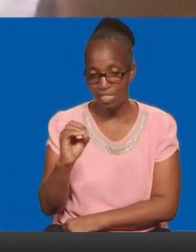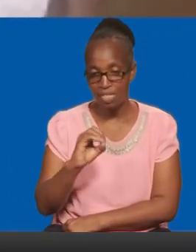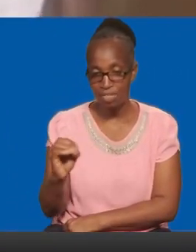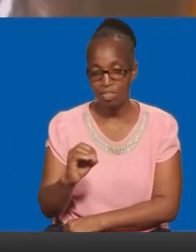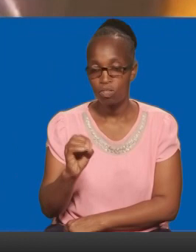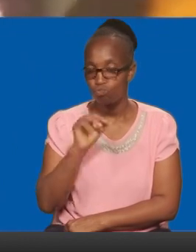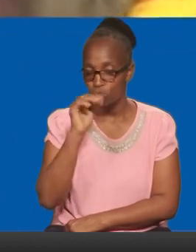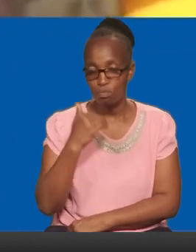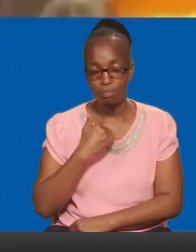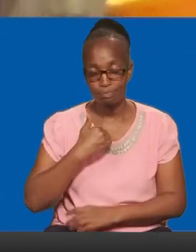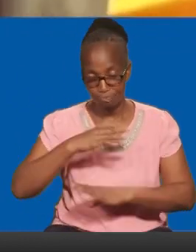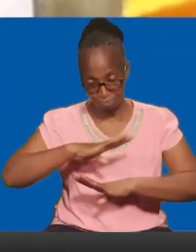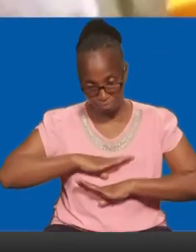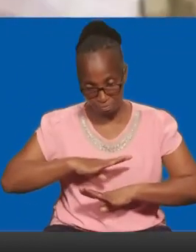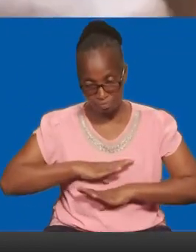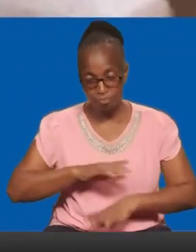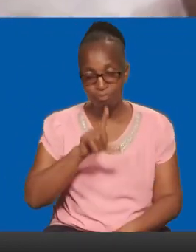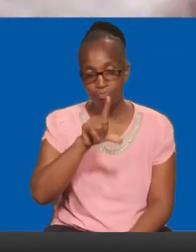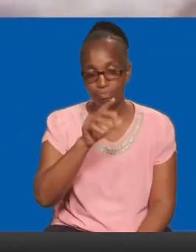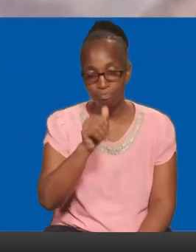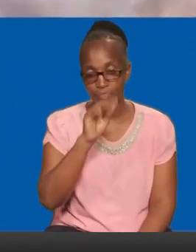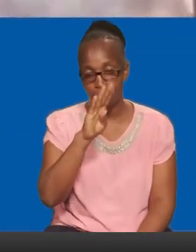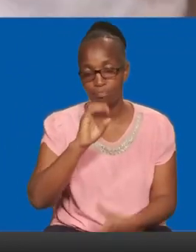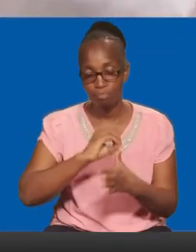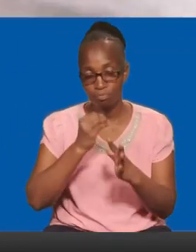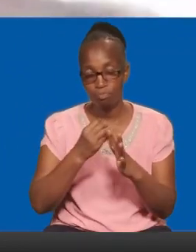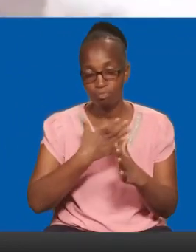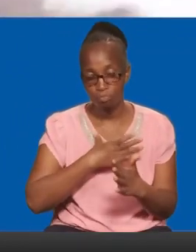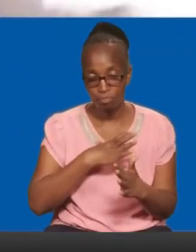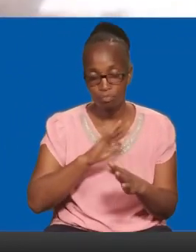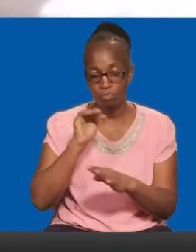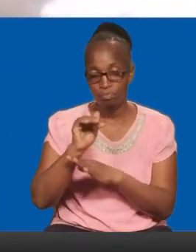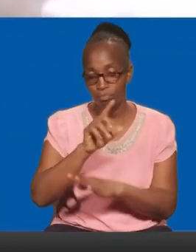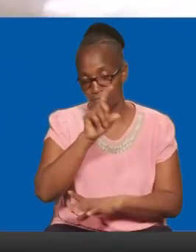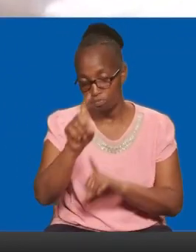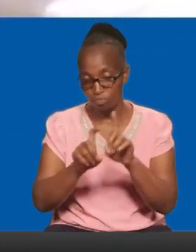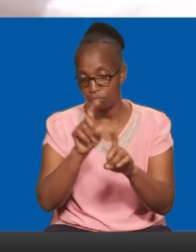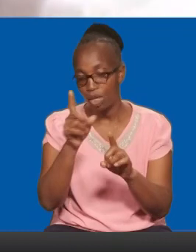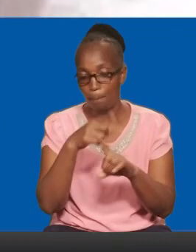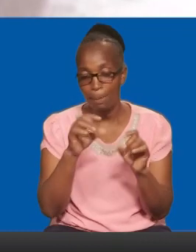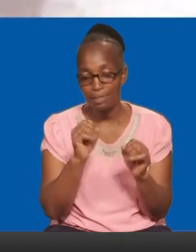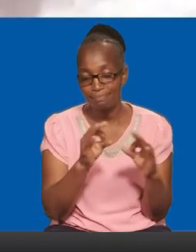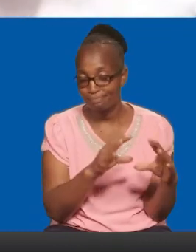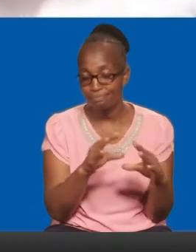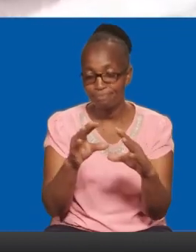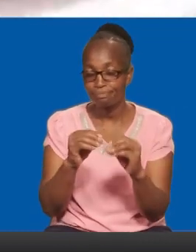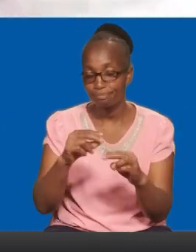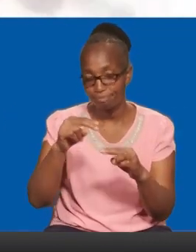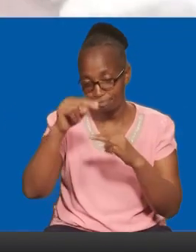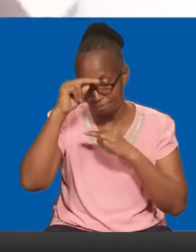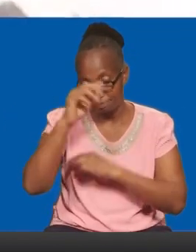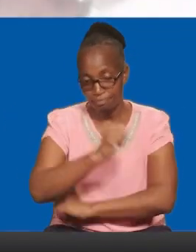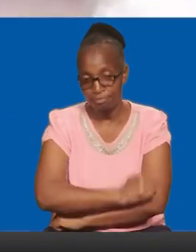are no facilities. We don't have equipped laboratories. Yes. We don't have people to consult. Yes. When we go